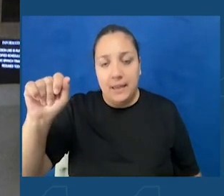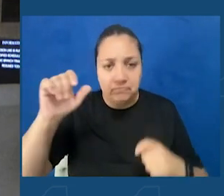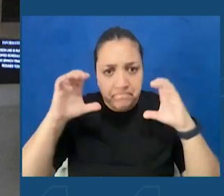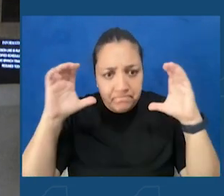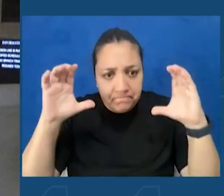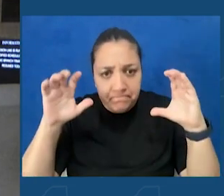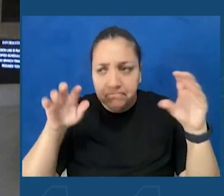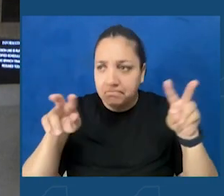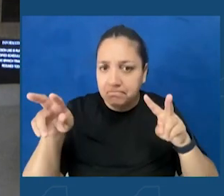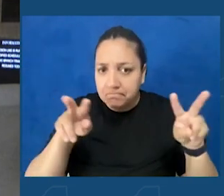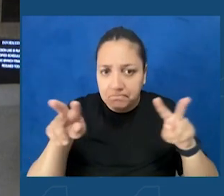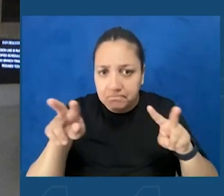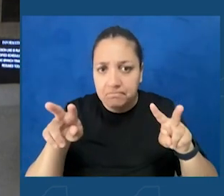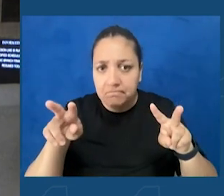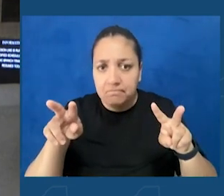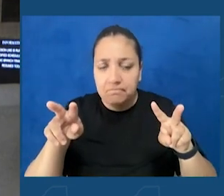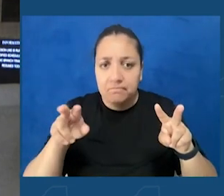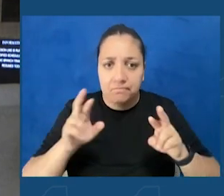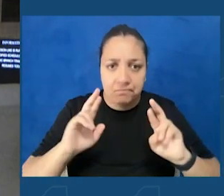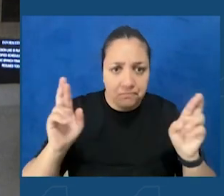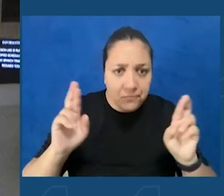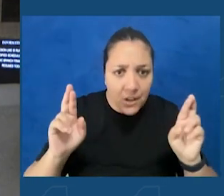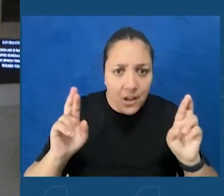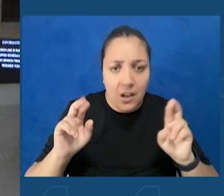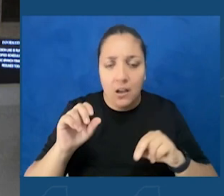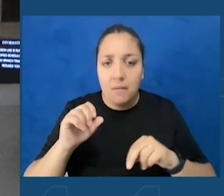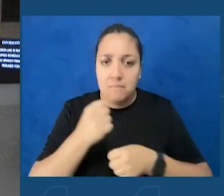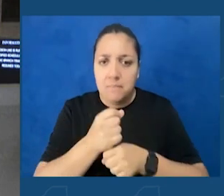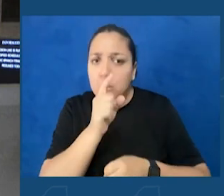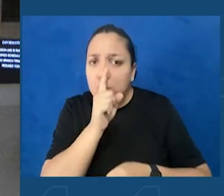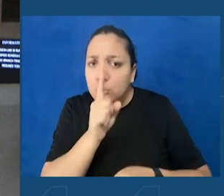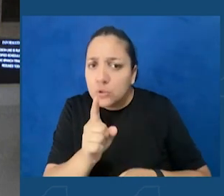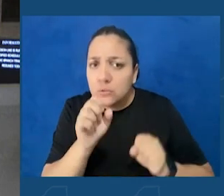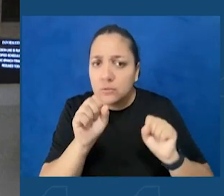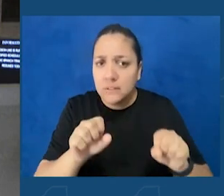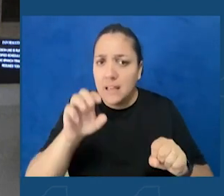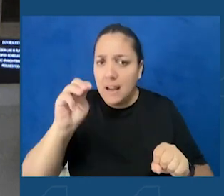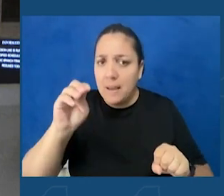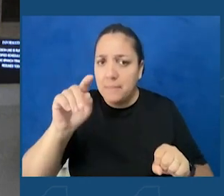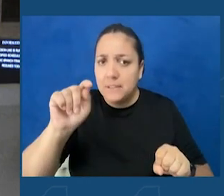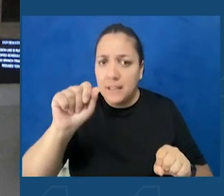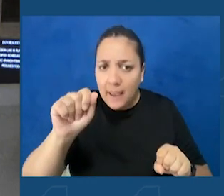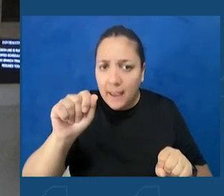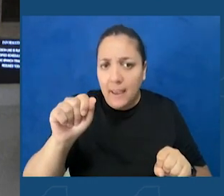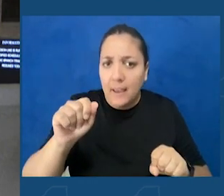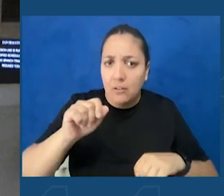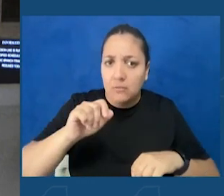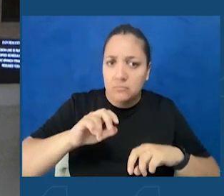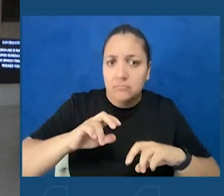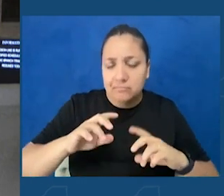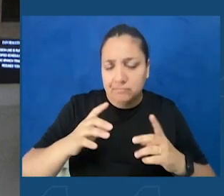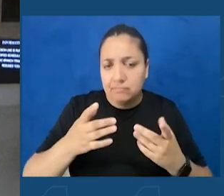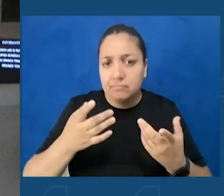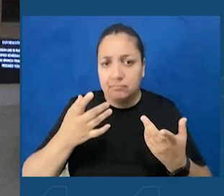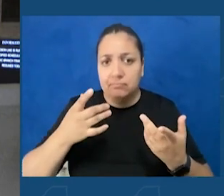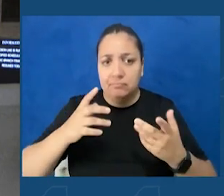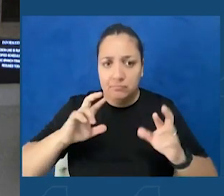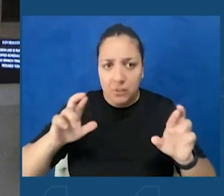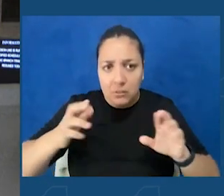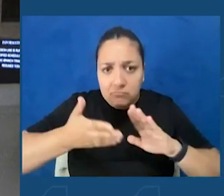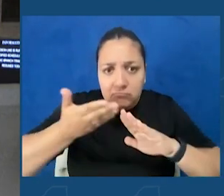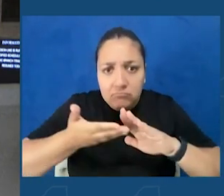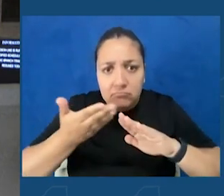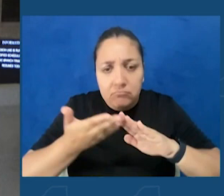service back to normal as soon as humanly possible. Catherine Rinaldi, you and your teams did an amazing job,